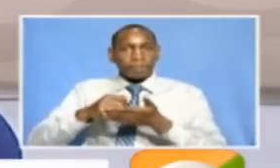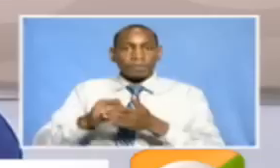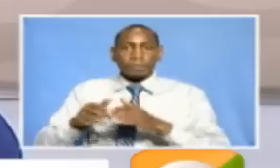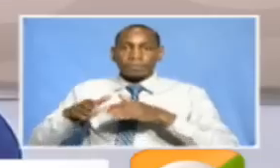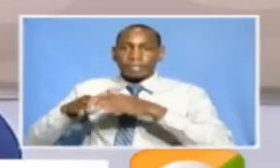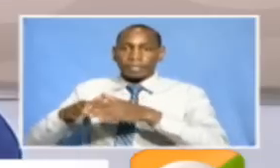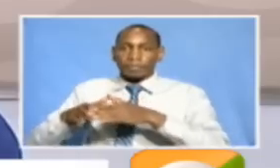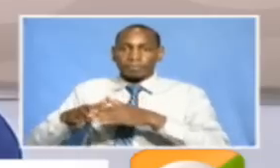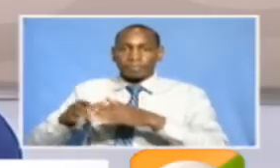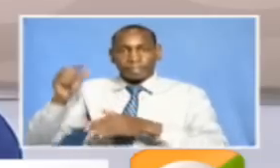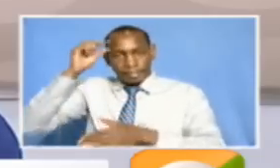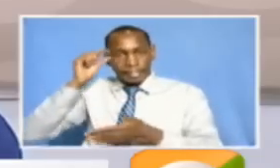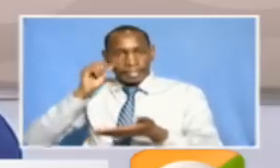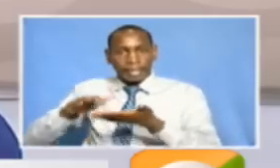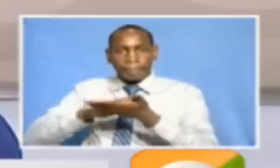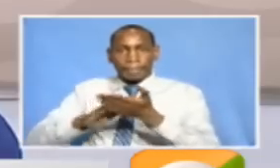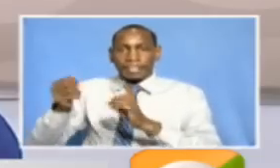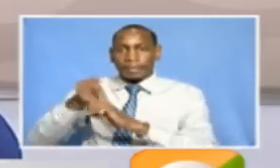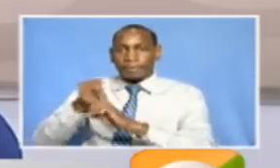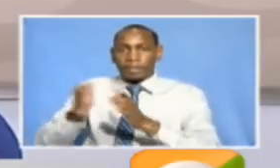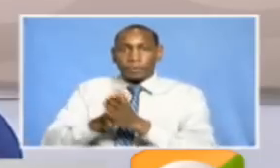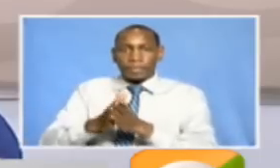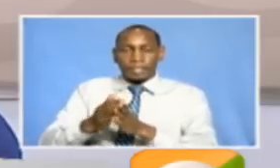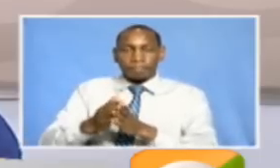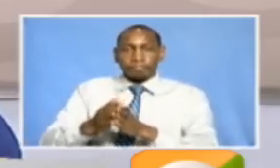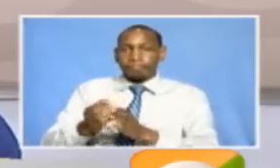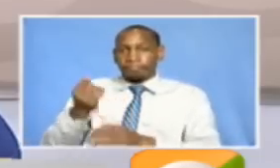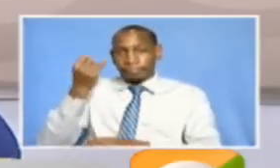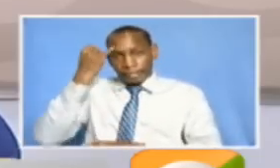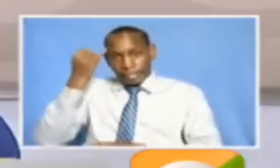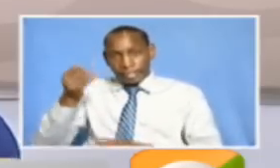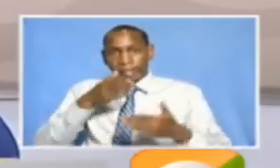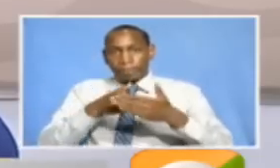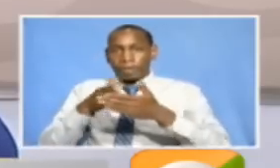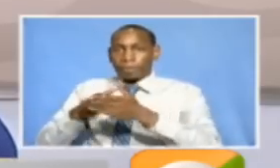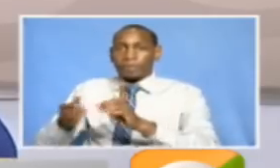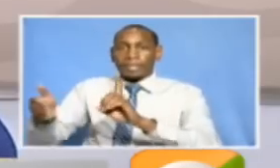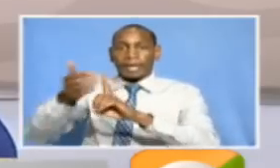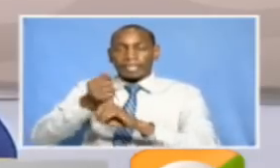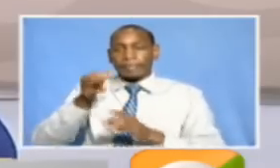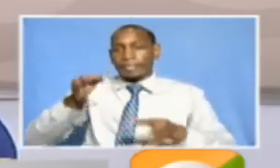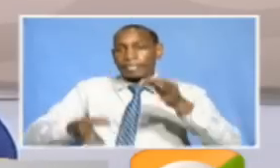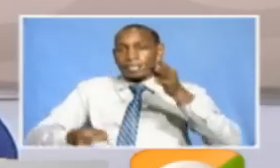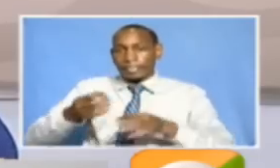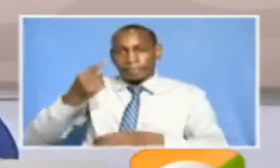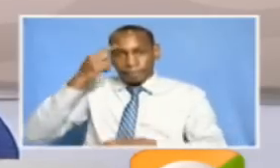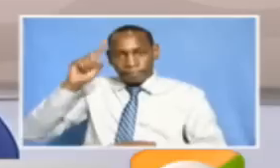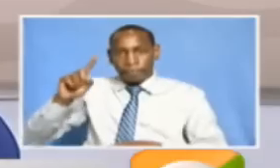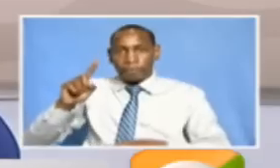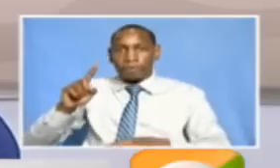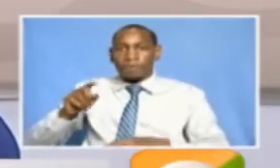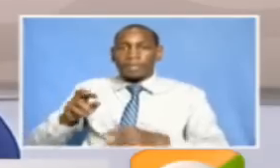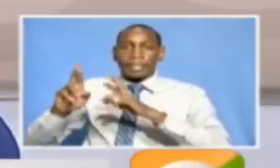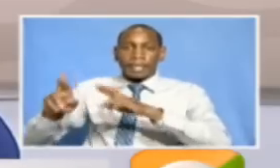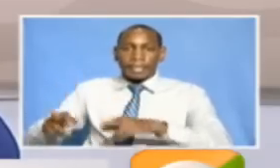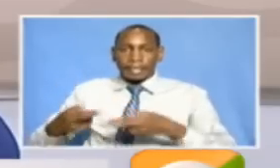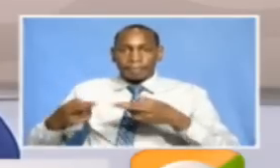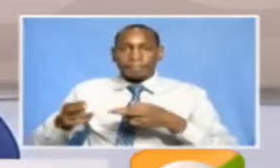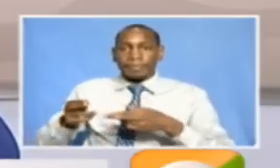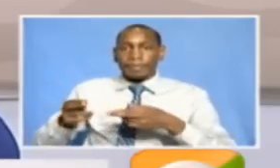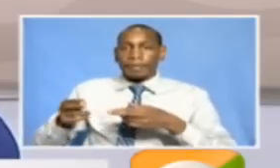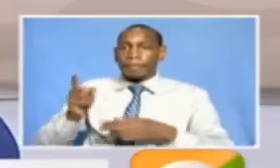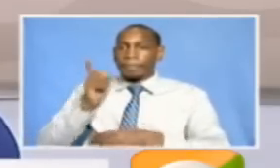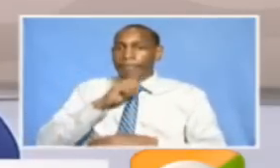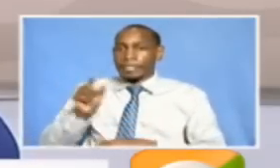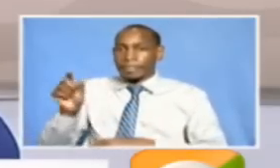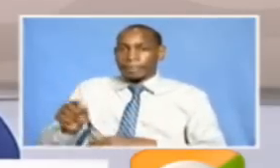these misconceptions have acted as roadblocks in the journey to justice for victims. Let me introduce my guests really